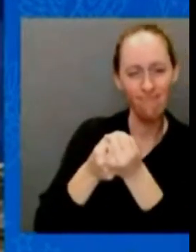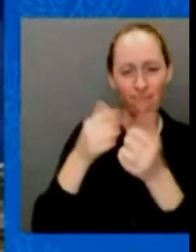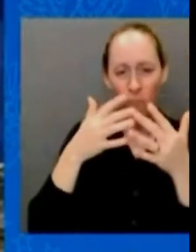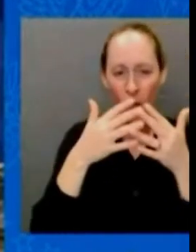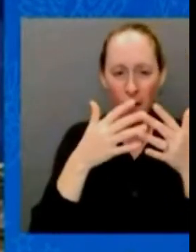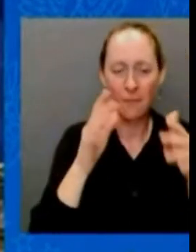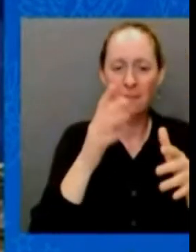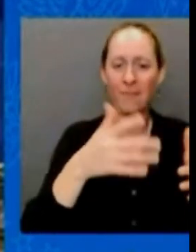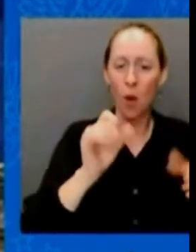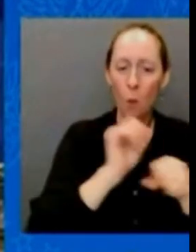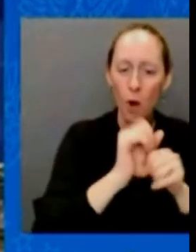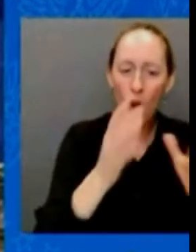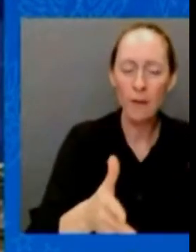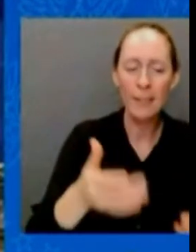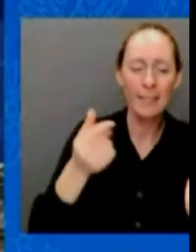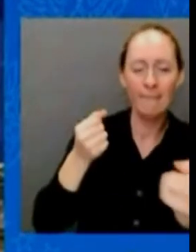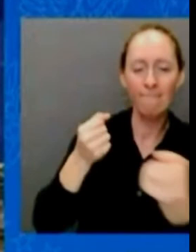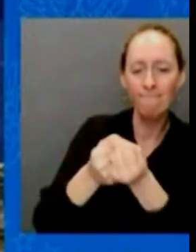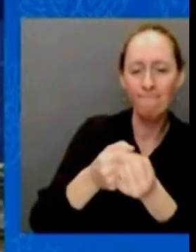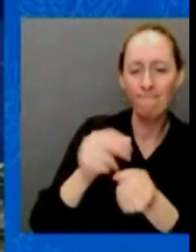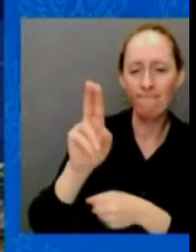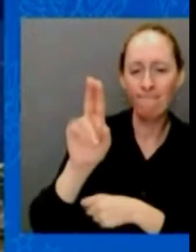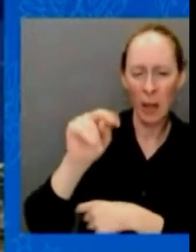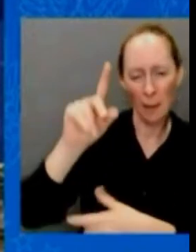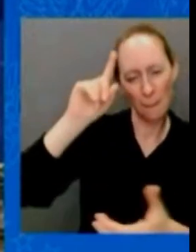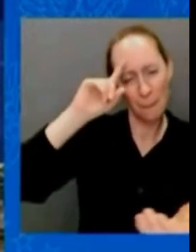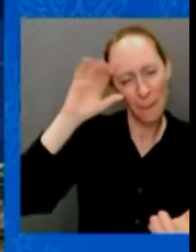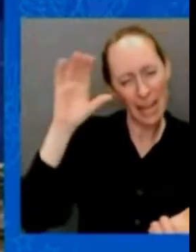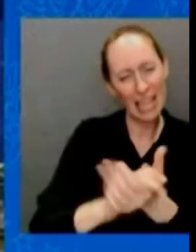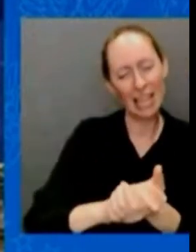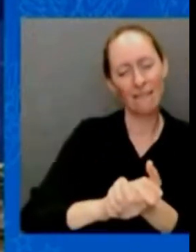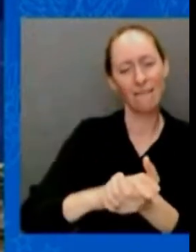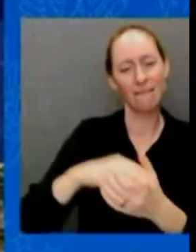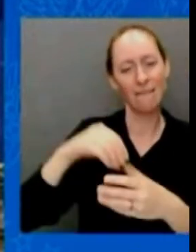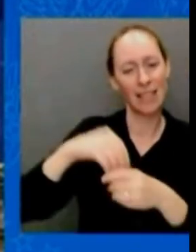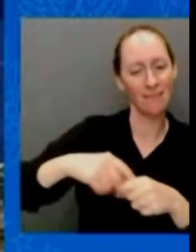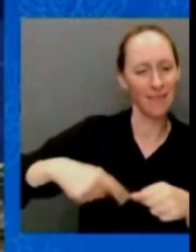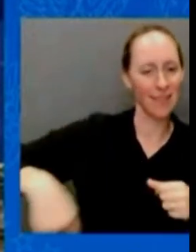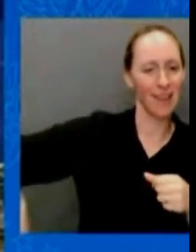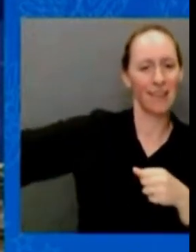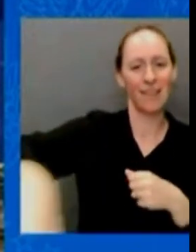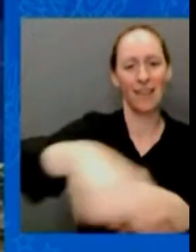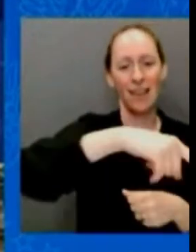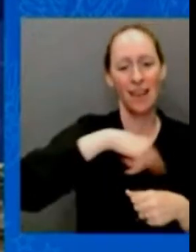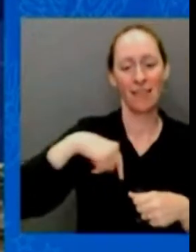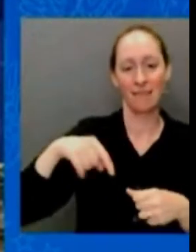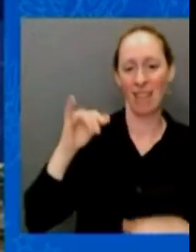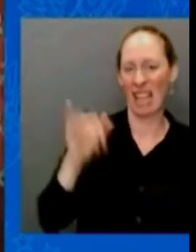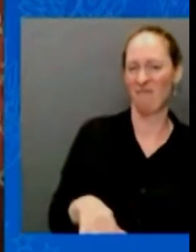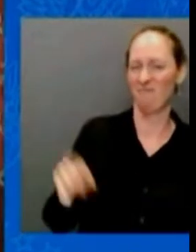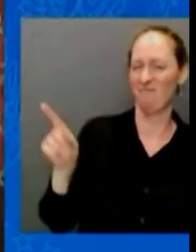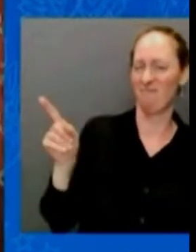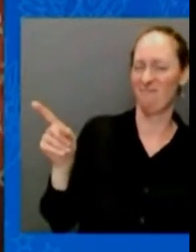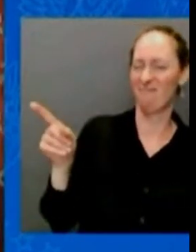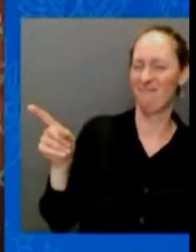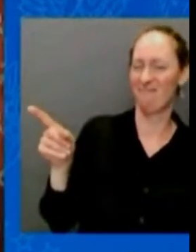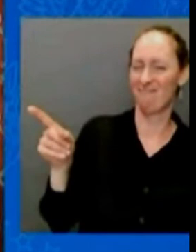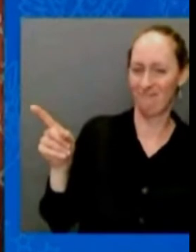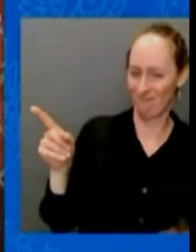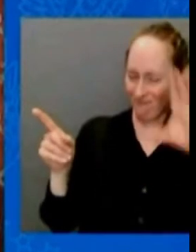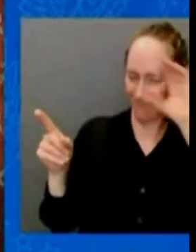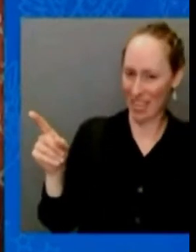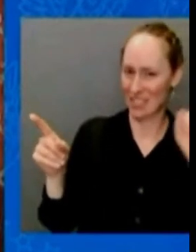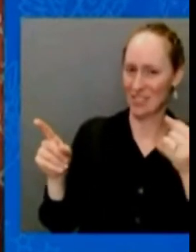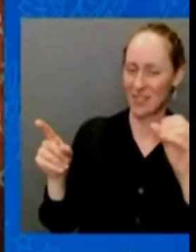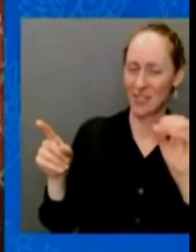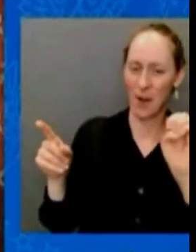can build and what America can do. And that is President Joe Biden. Thank you, Mr. President, for having the vision to bring us here today.